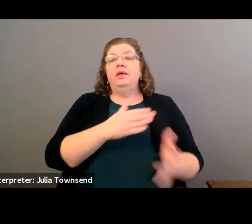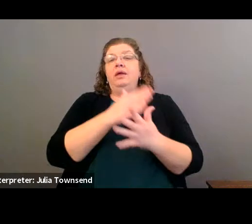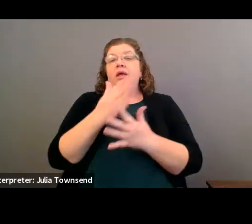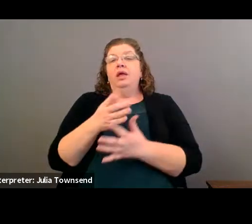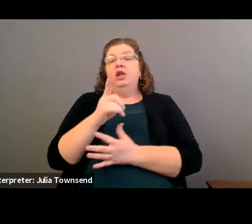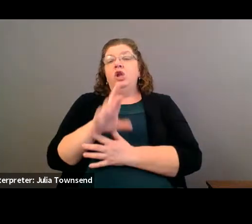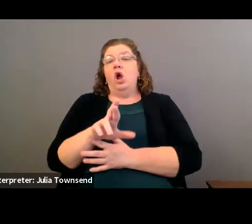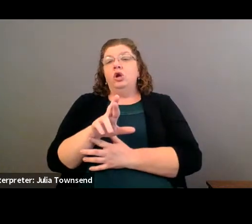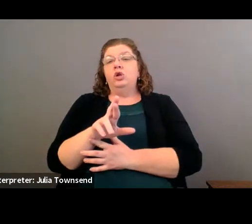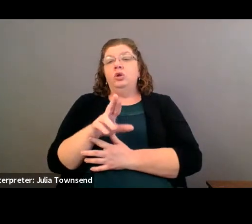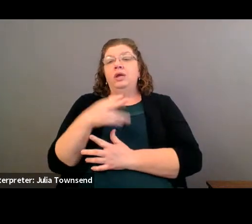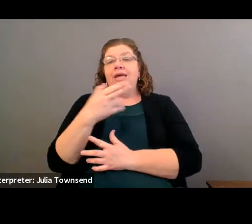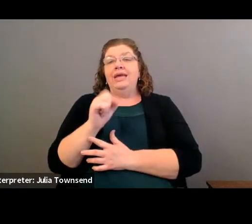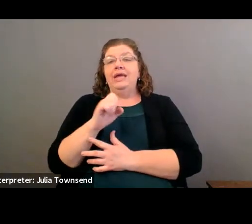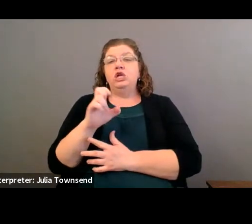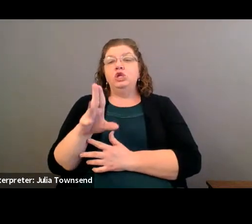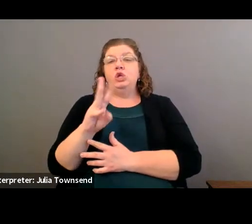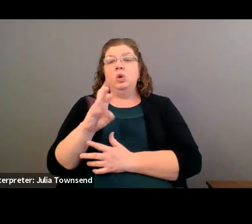Witten.